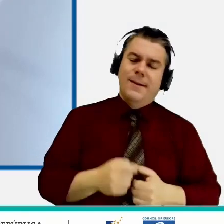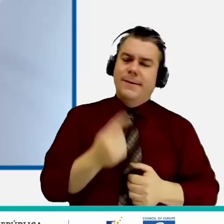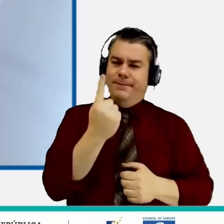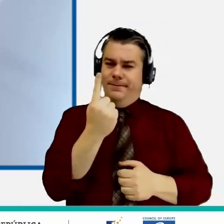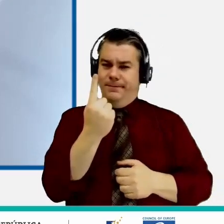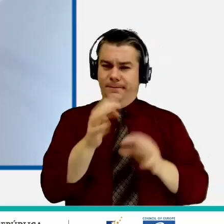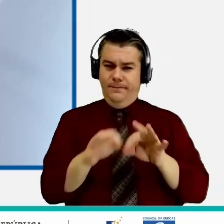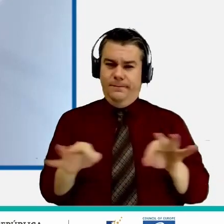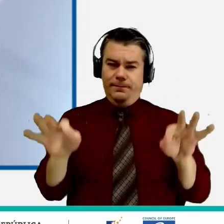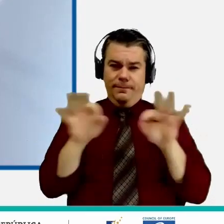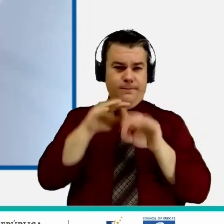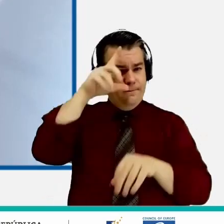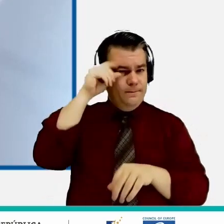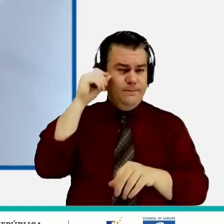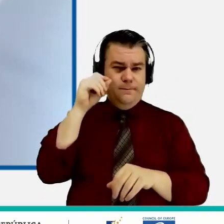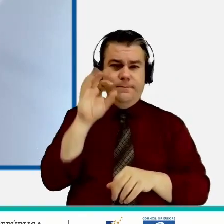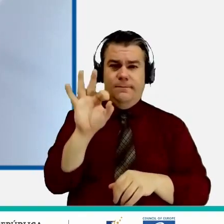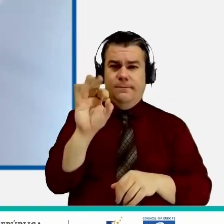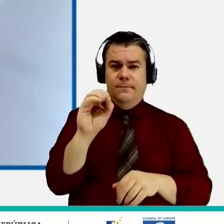Sendai focal points